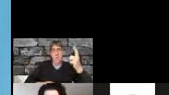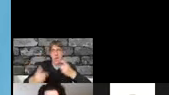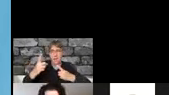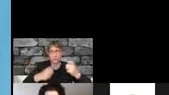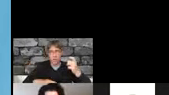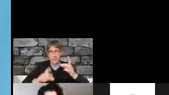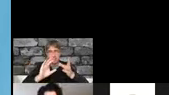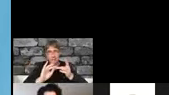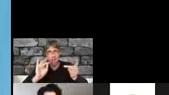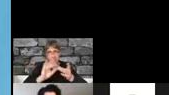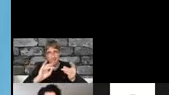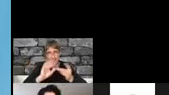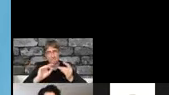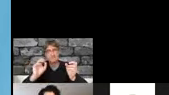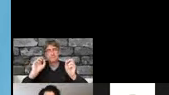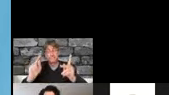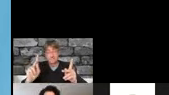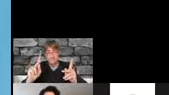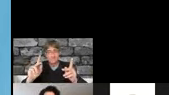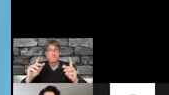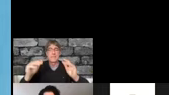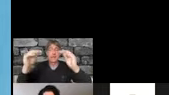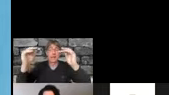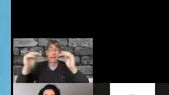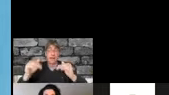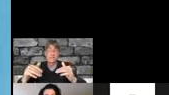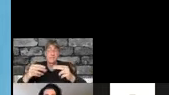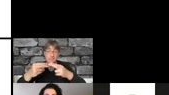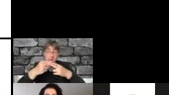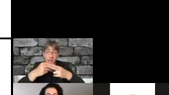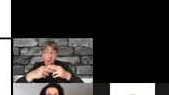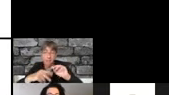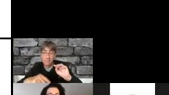And if you want to go forward to the next slide, that would be great.